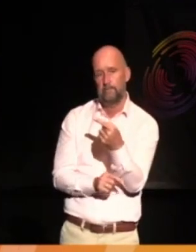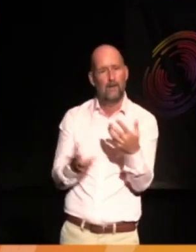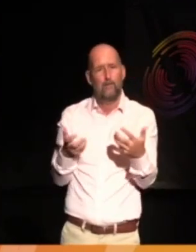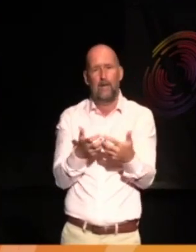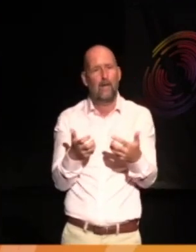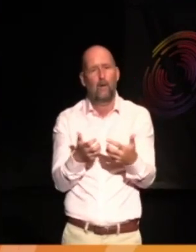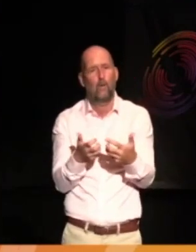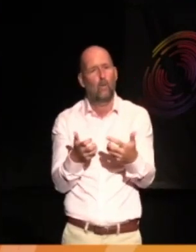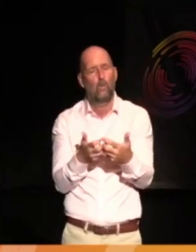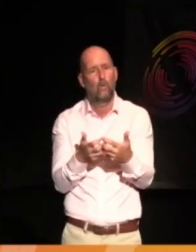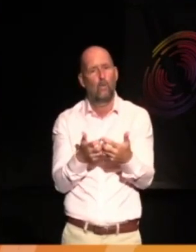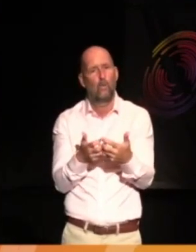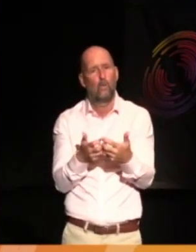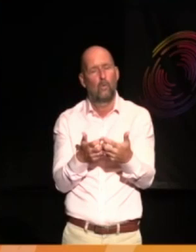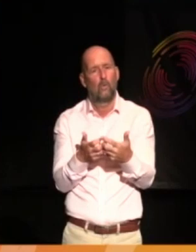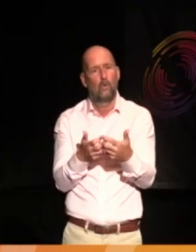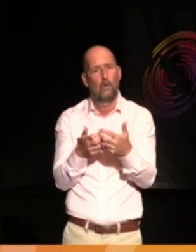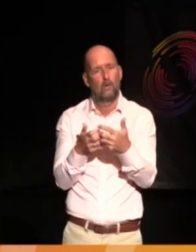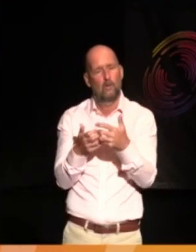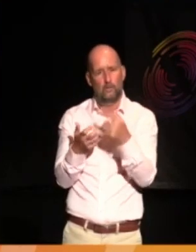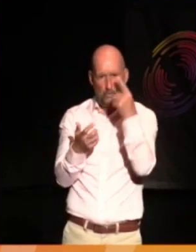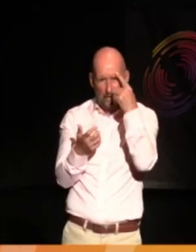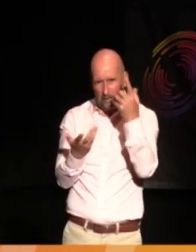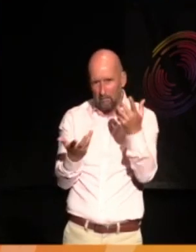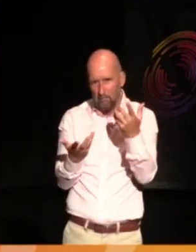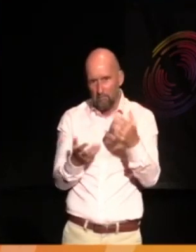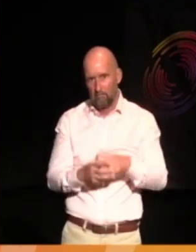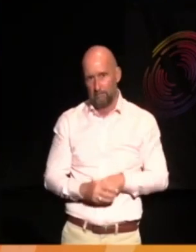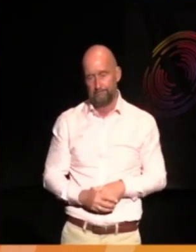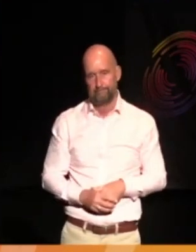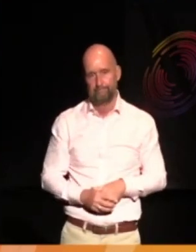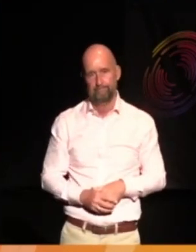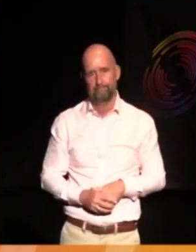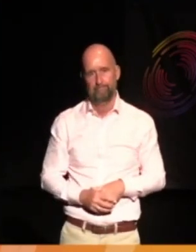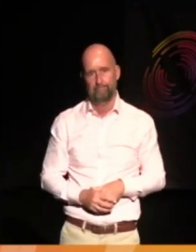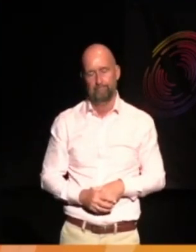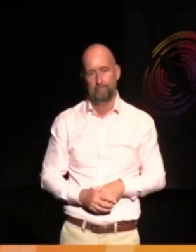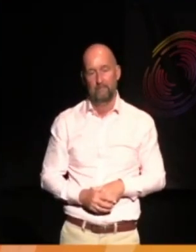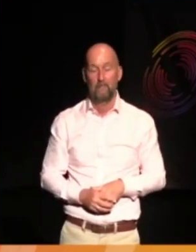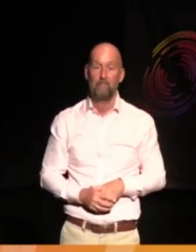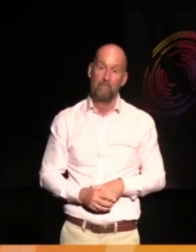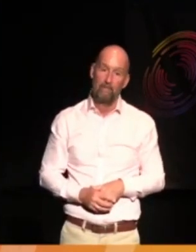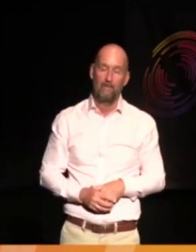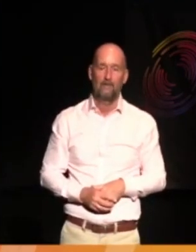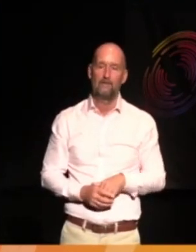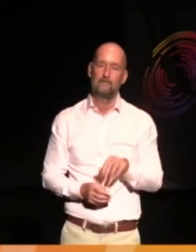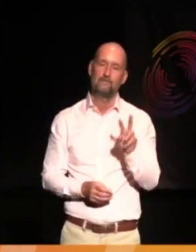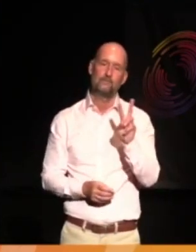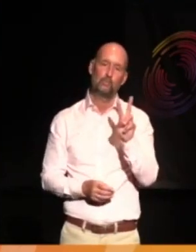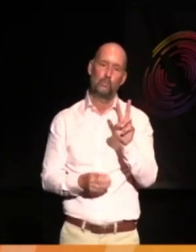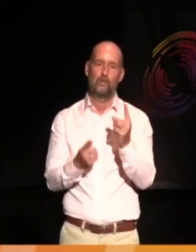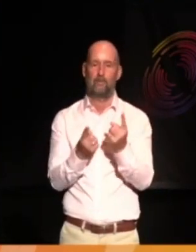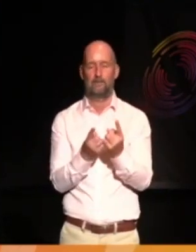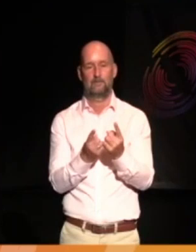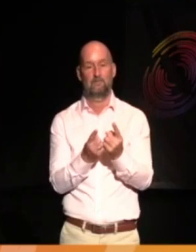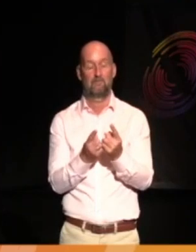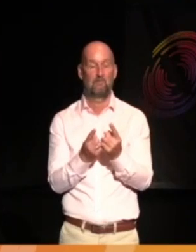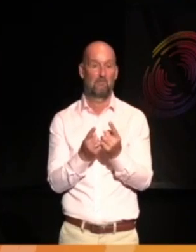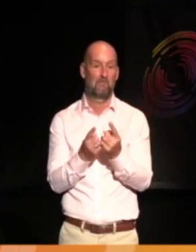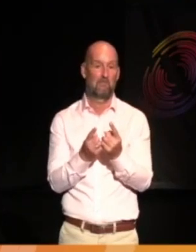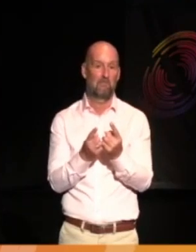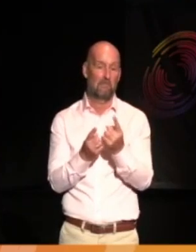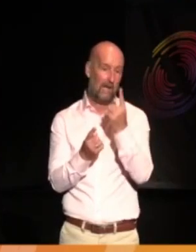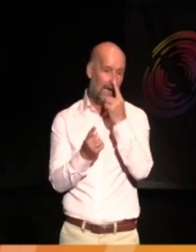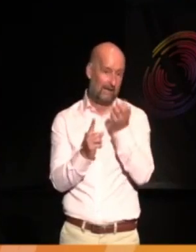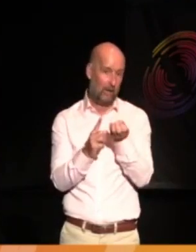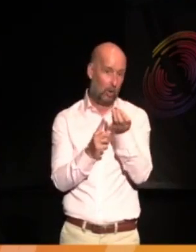do that? How can we shape that, do you think? So I guess there's a couple of things that I might